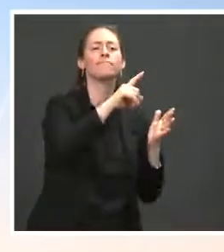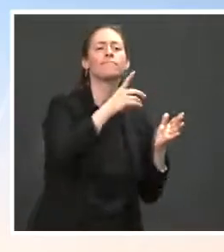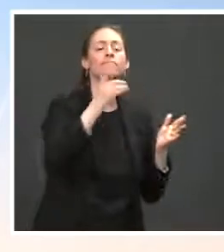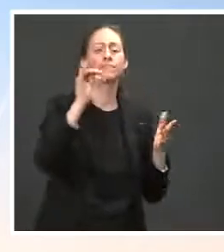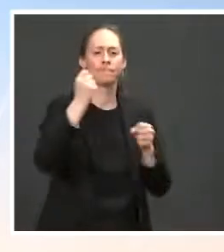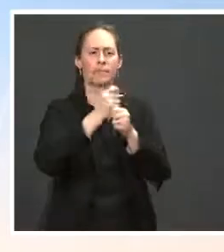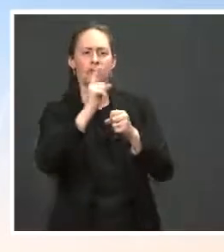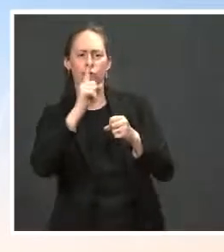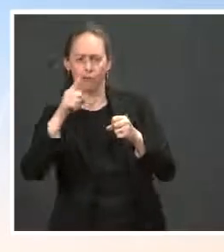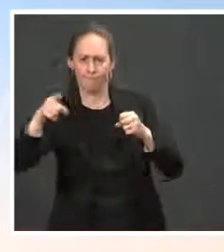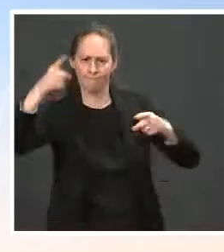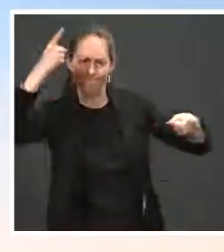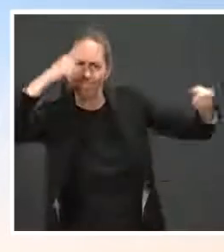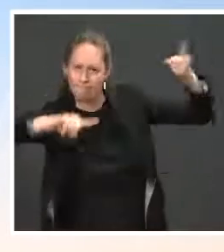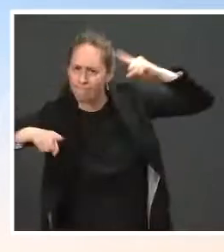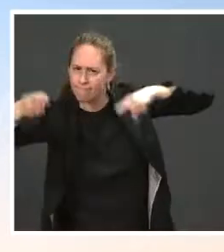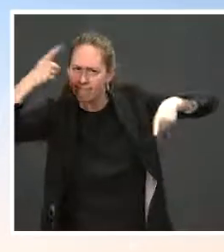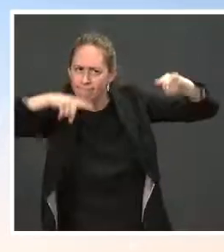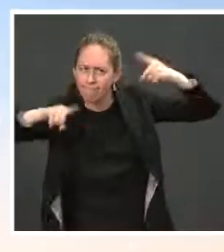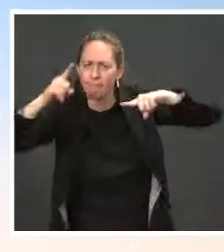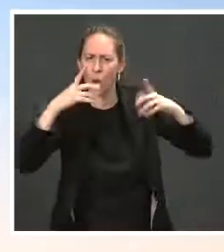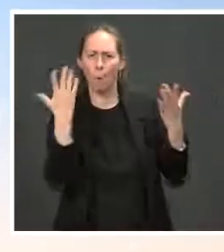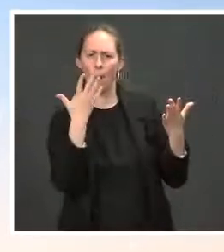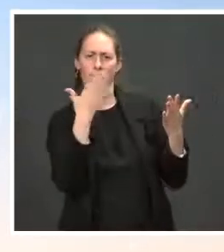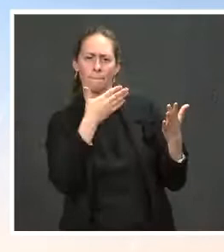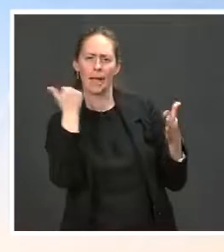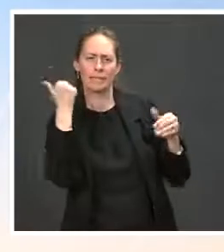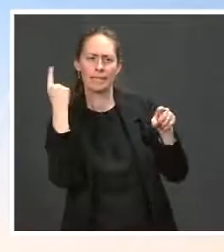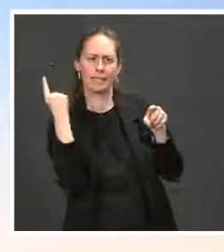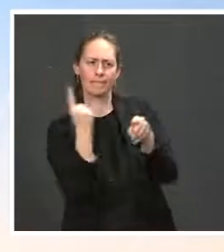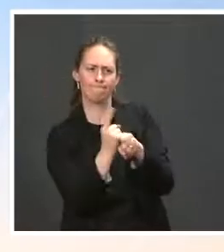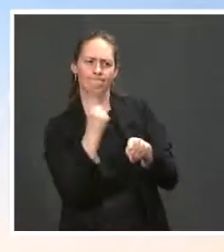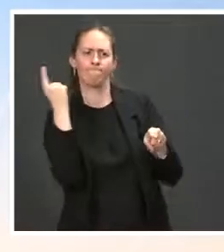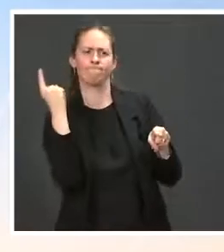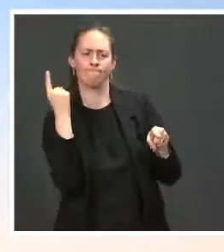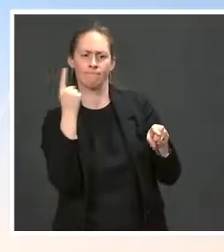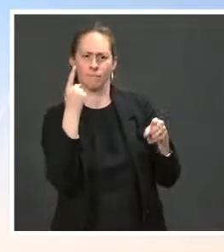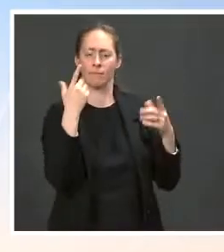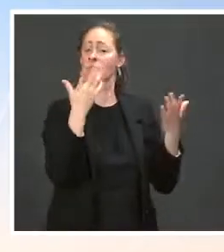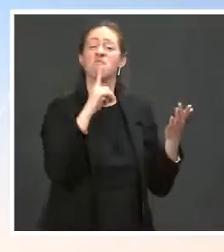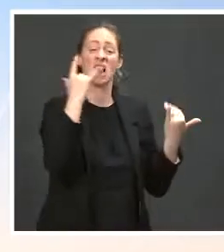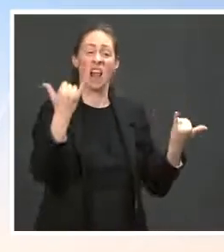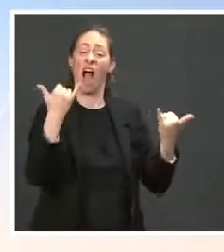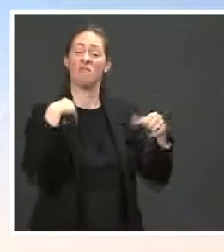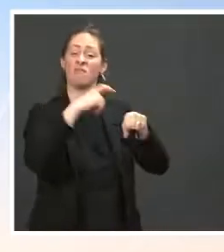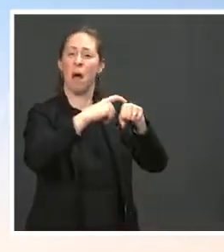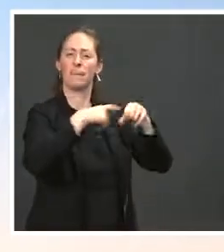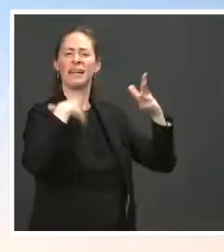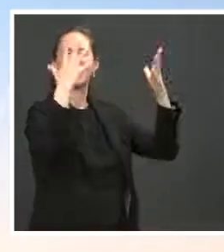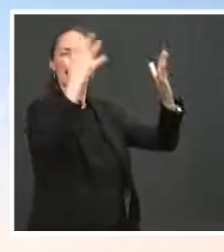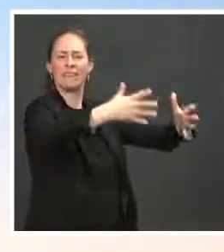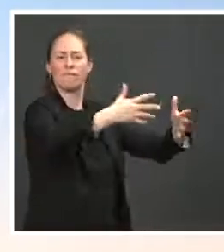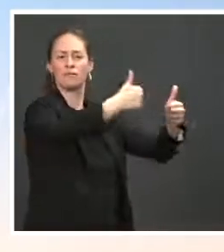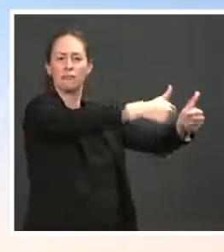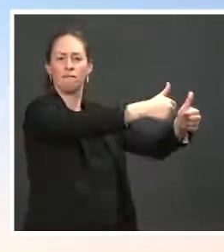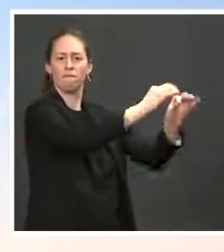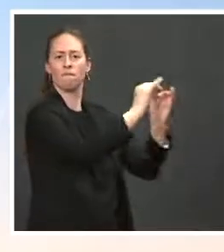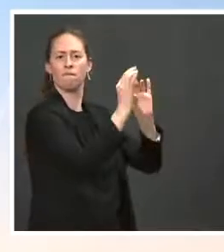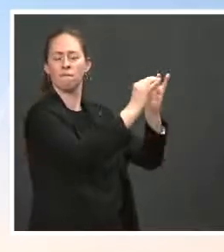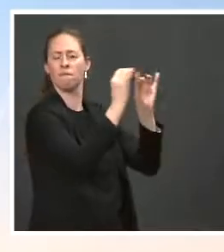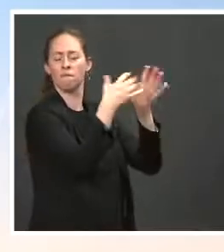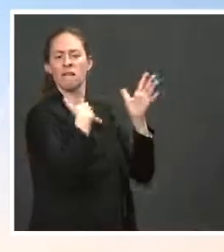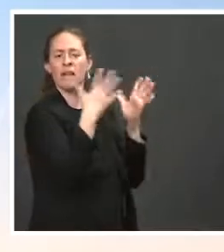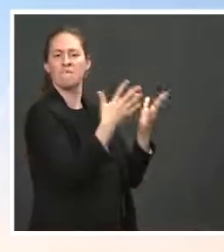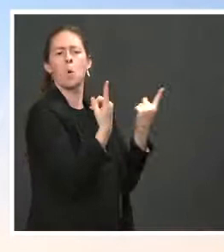best strategy, the most effective strategy is to allow for space for those conversations to happen privately. Once they come